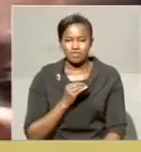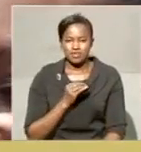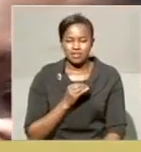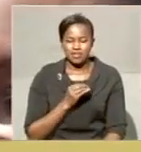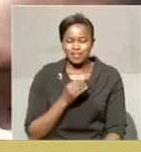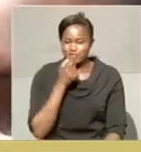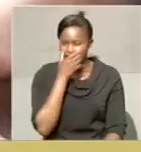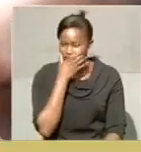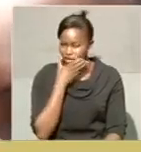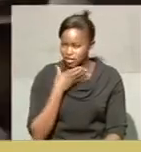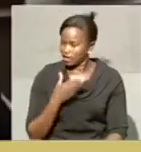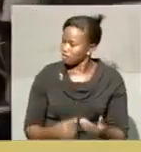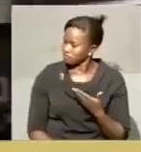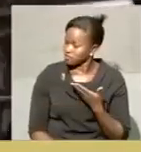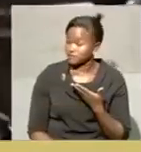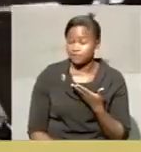Rukidi Kiijanangoma.